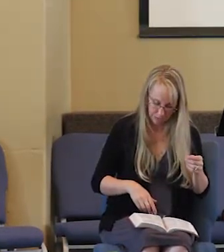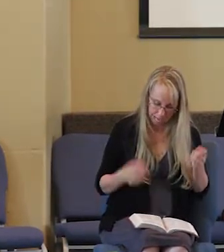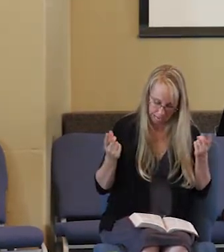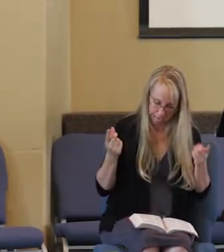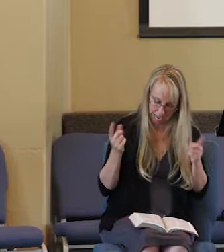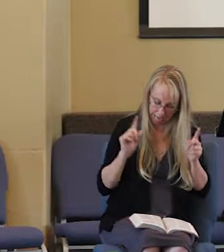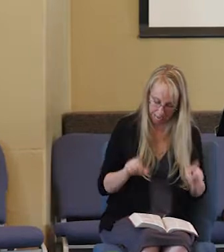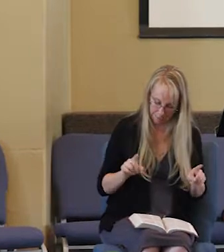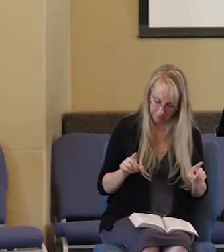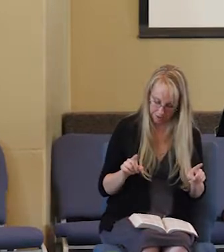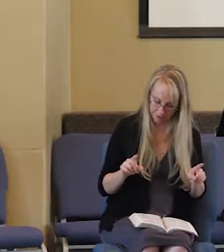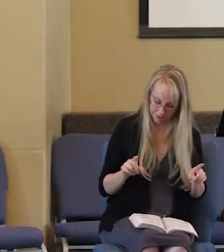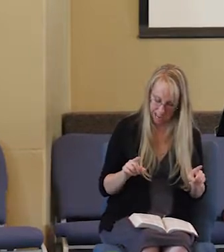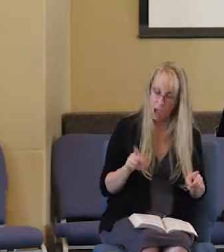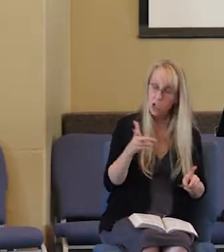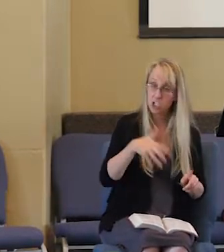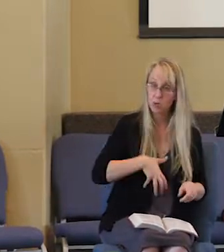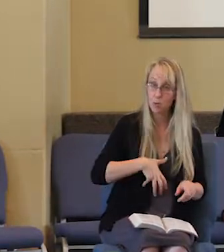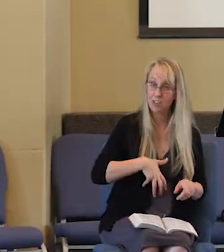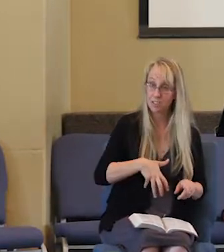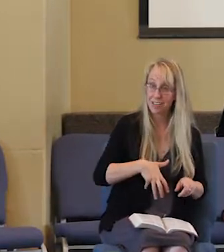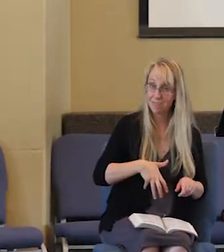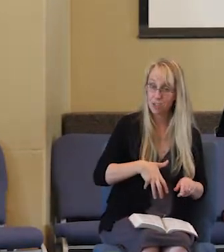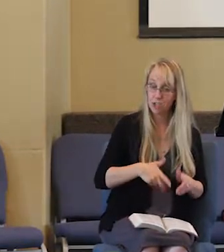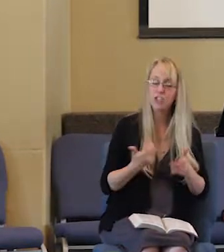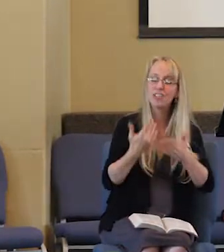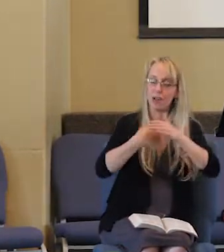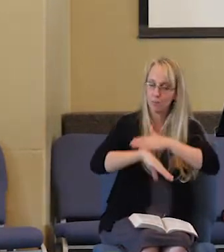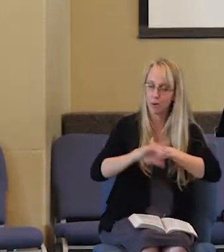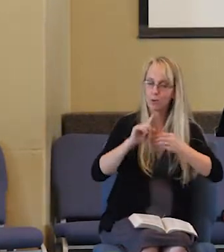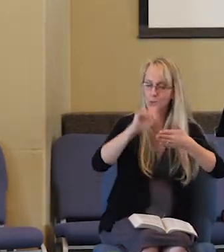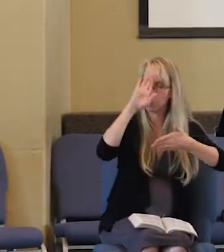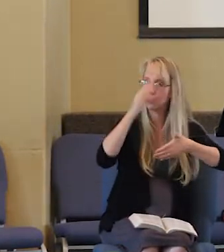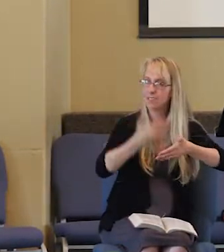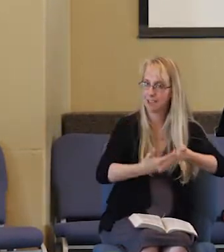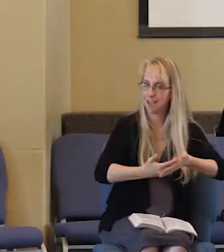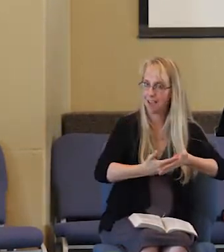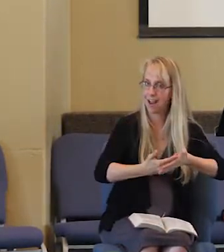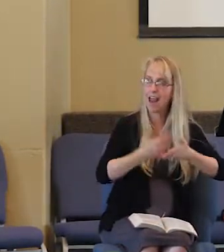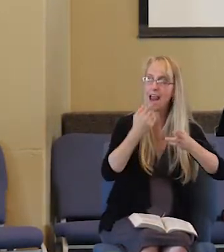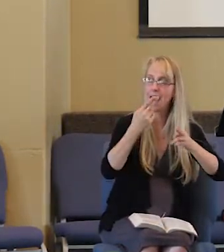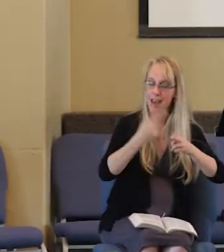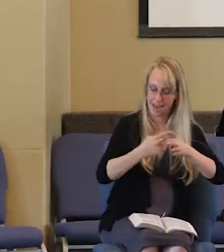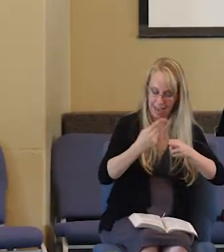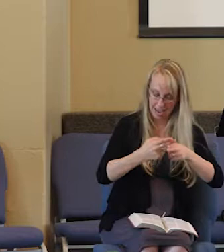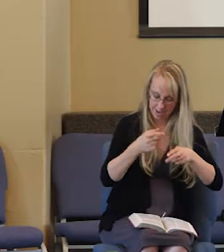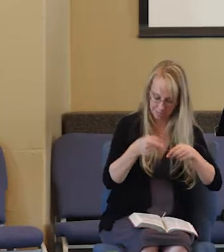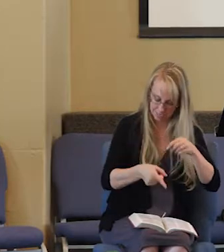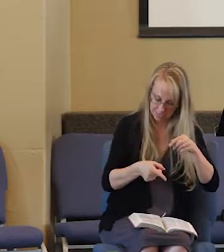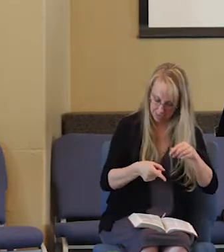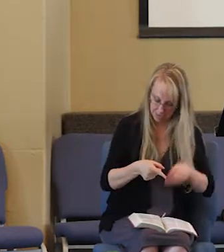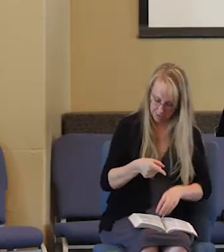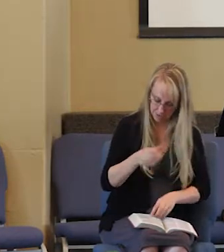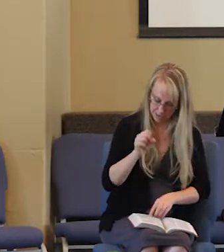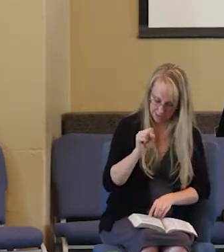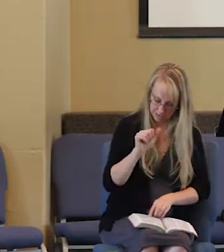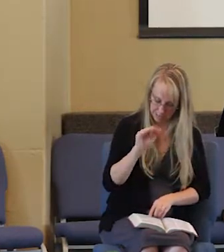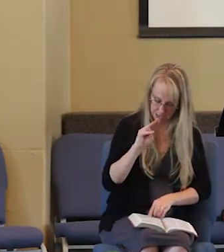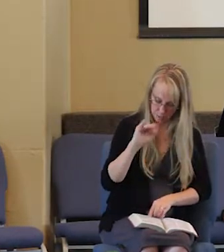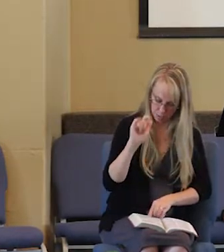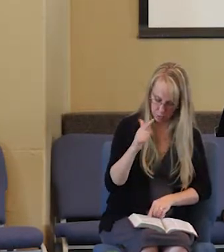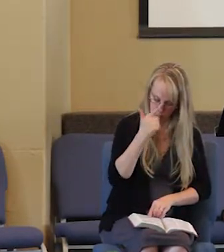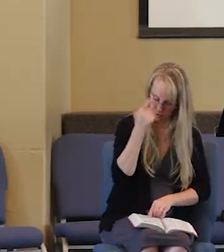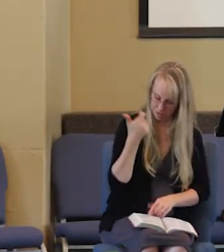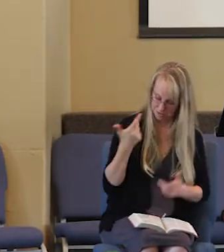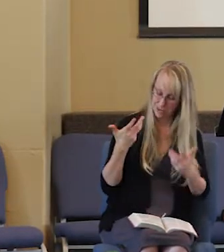Verse 20, it came about in due time after Hannah had conceived that she gave birth to a son and she named him Hannah, saying, because I have